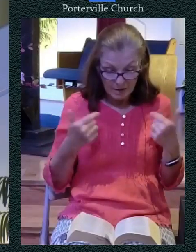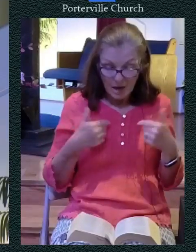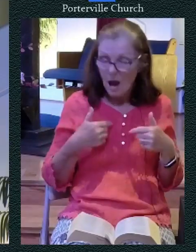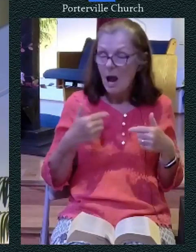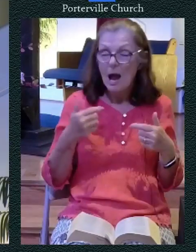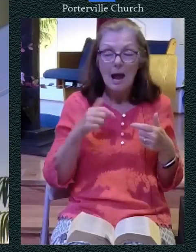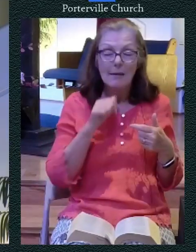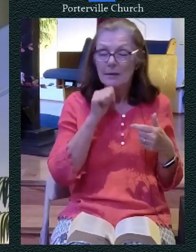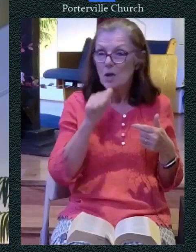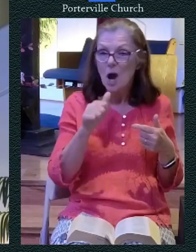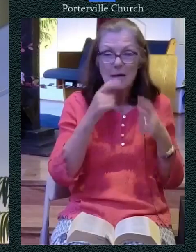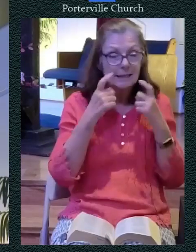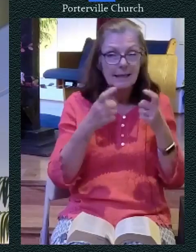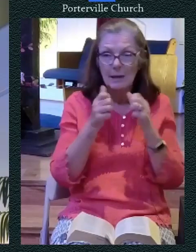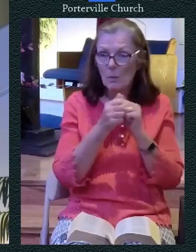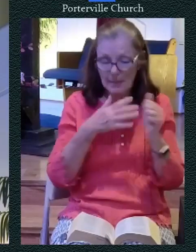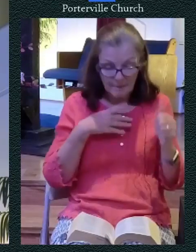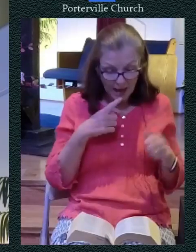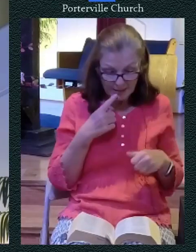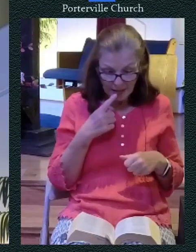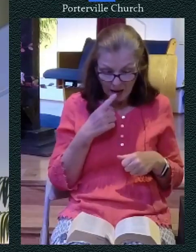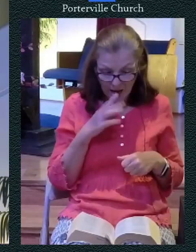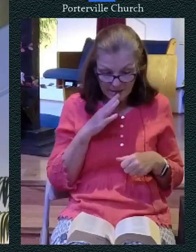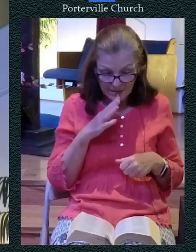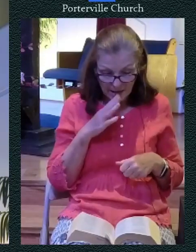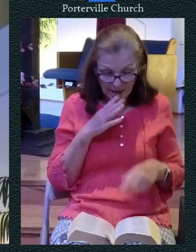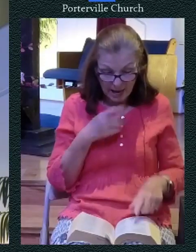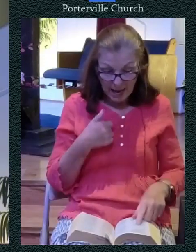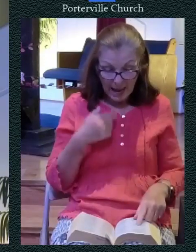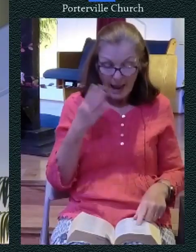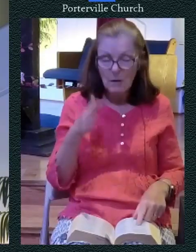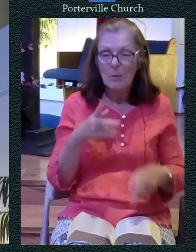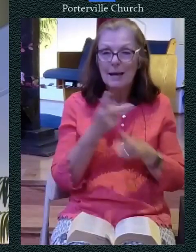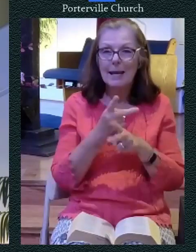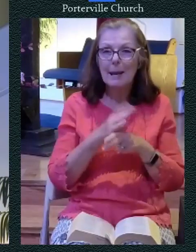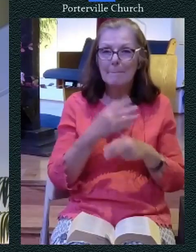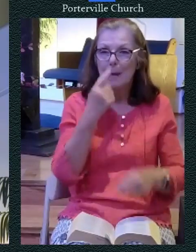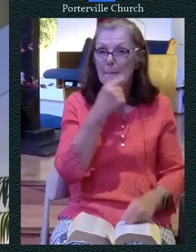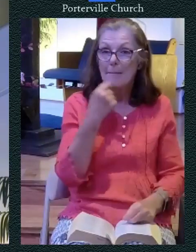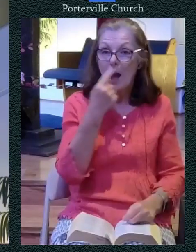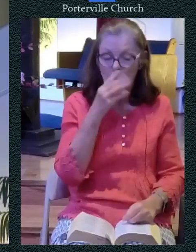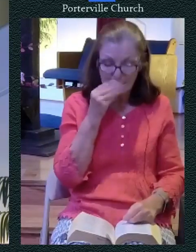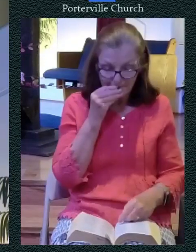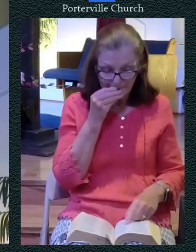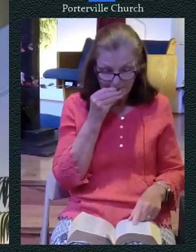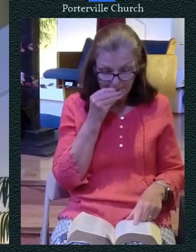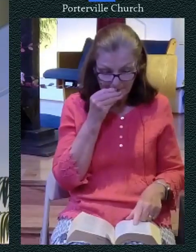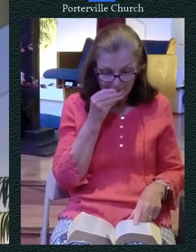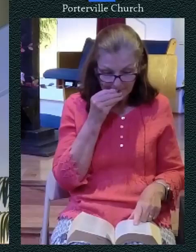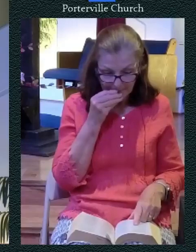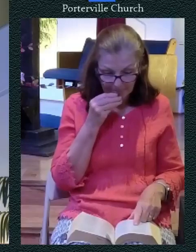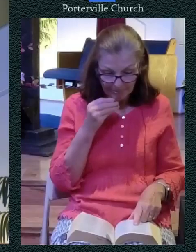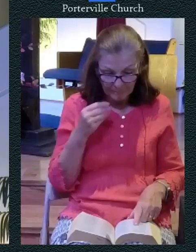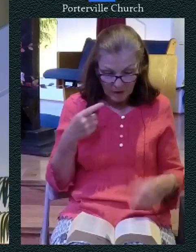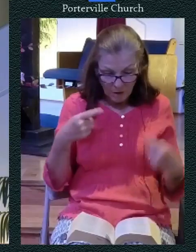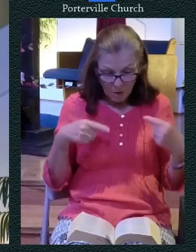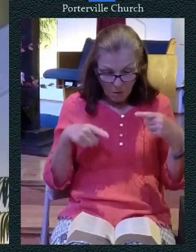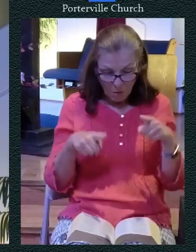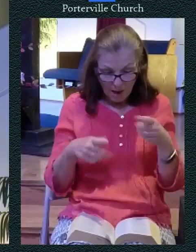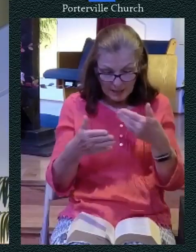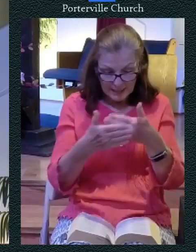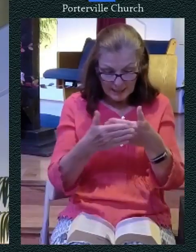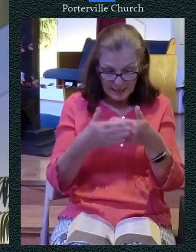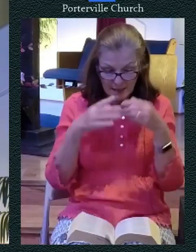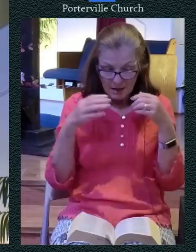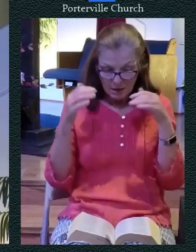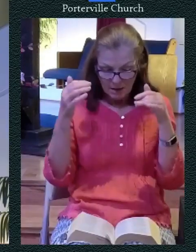my tongue. I will guard my mouth as with a muzzle, while the wicked are in